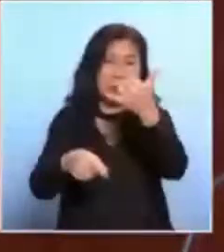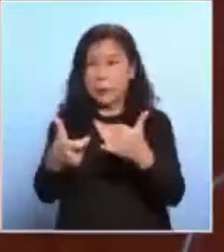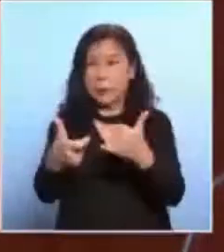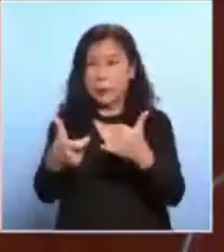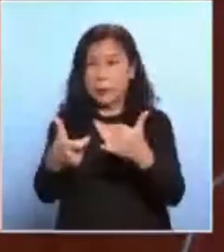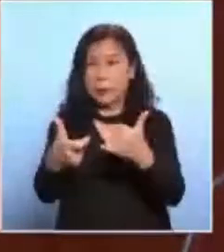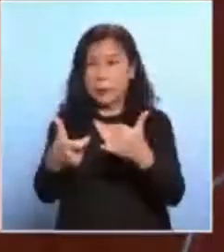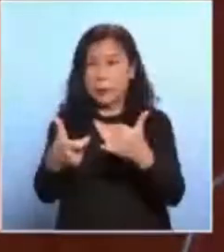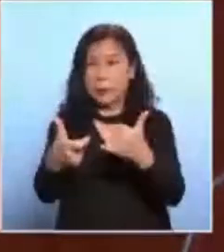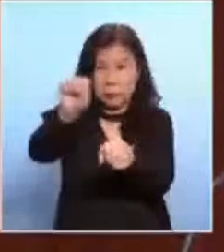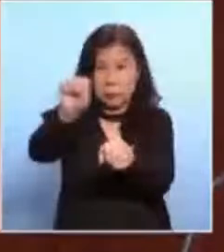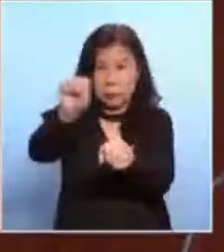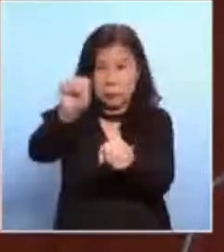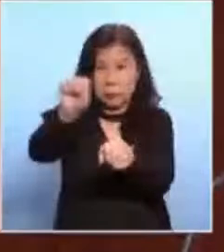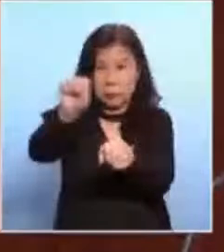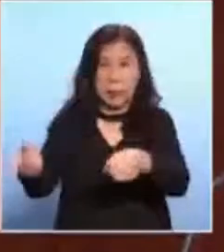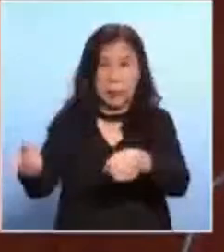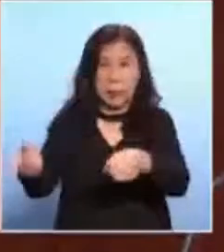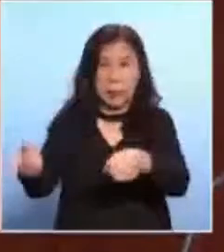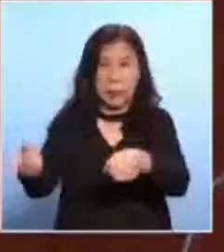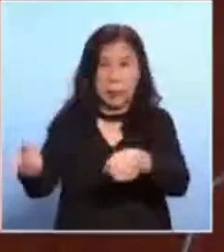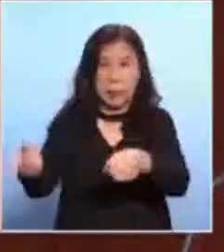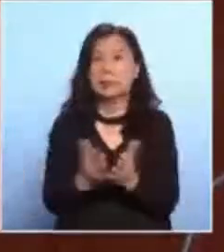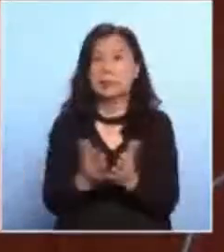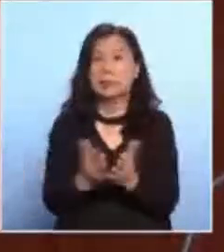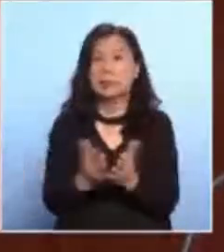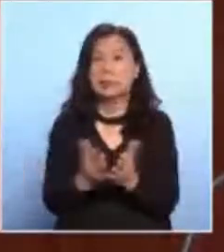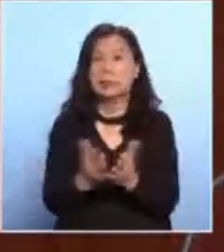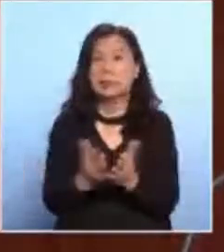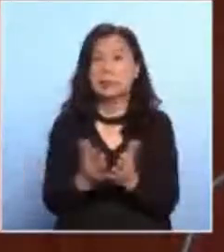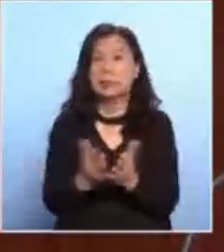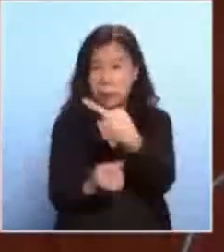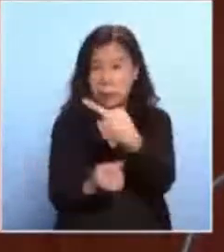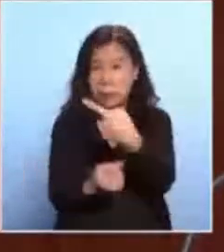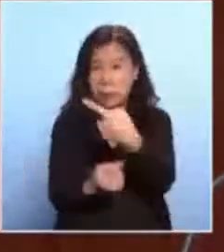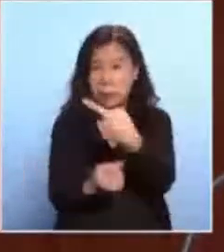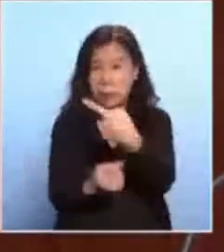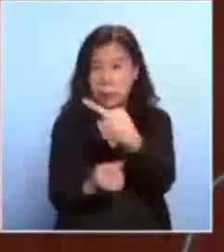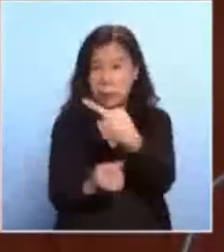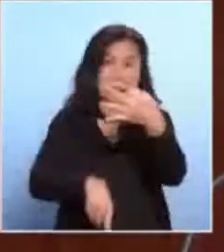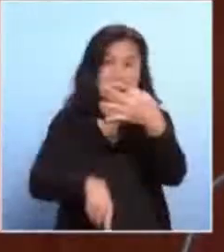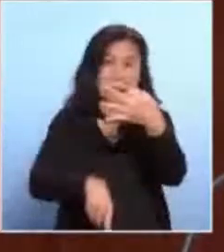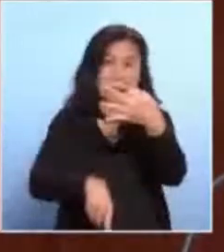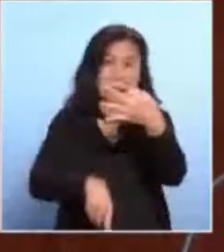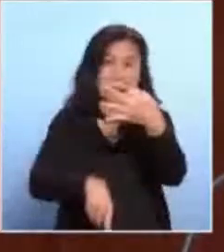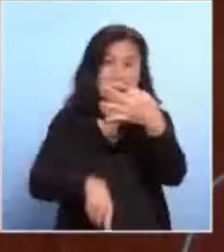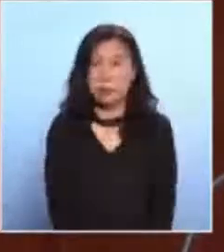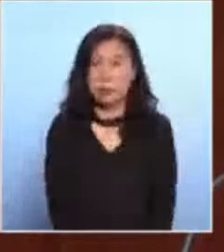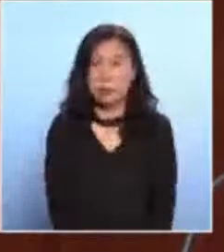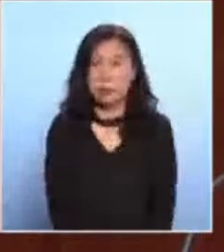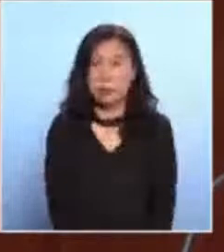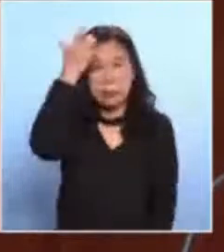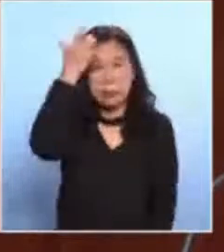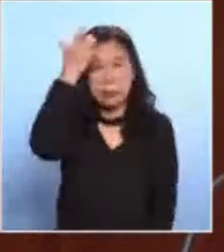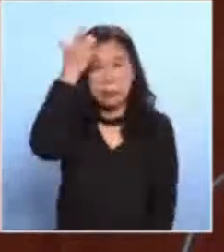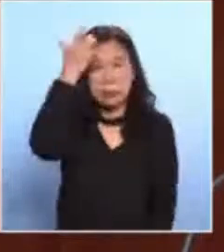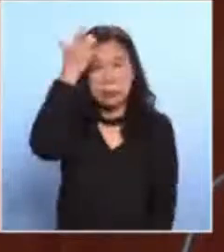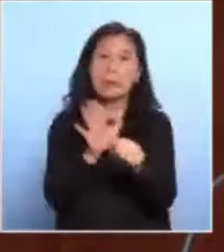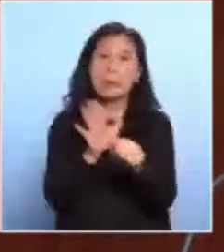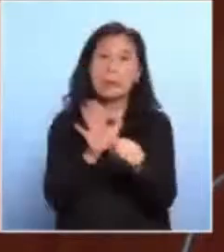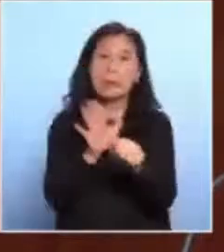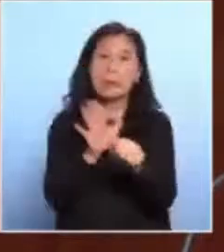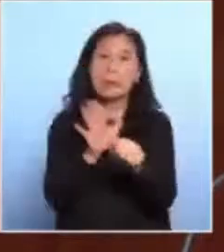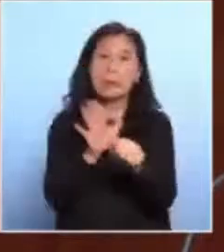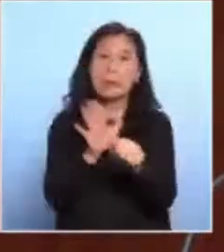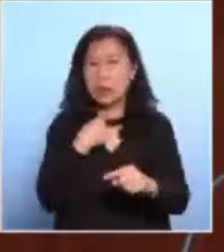about $13,000 per month. Additional support will be provided to foster families taking